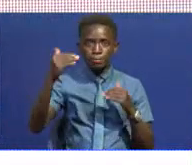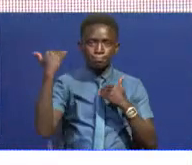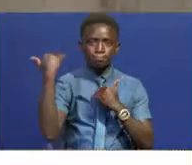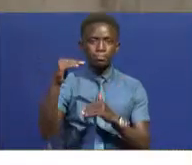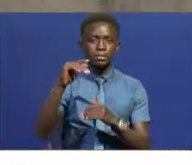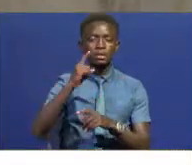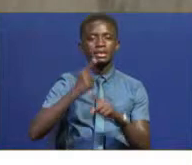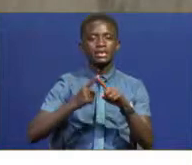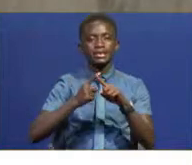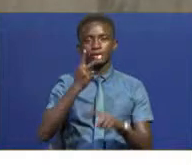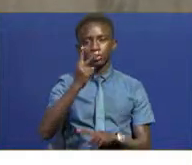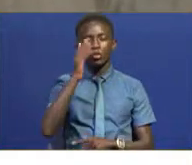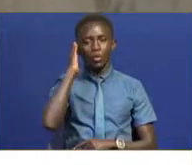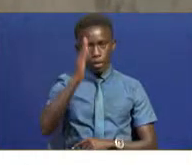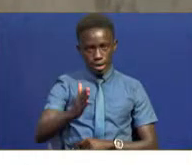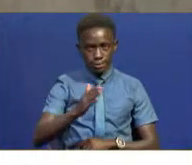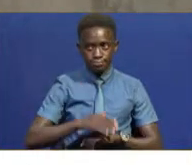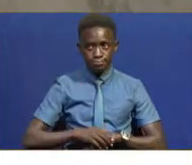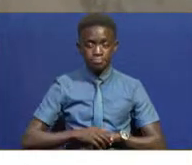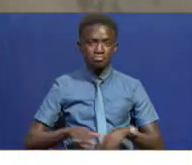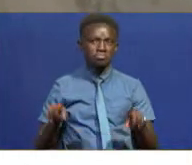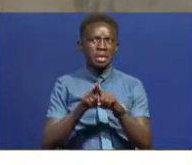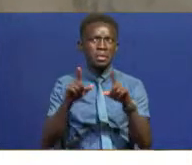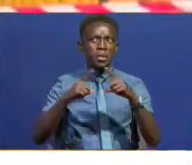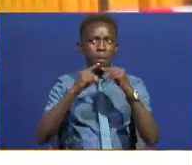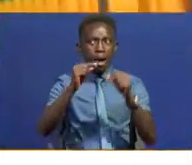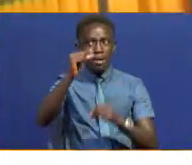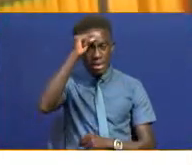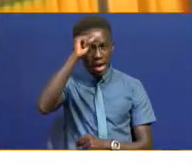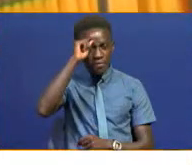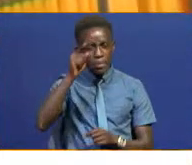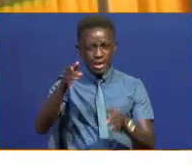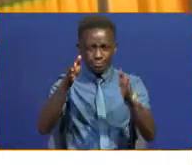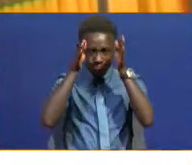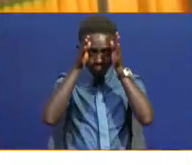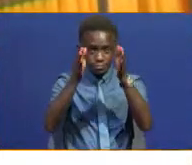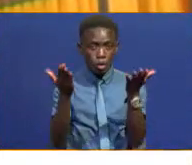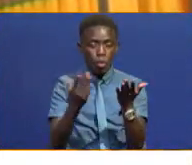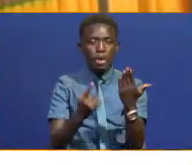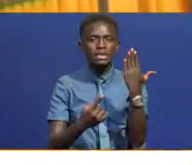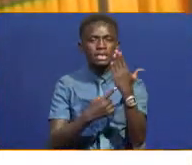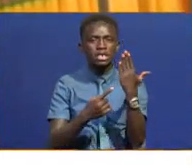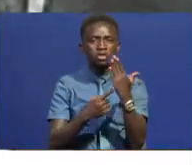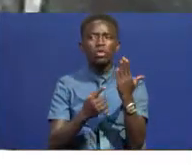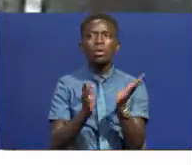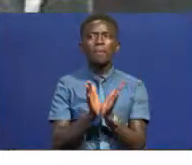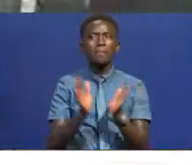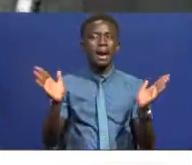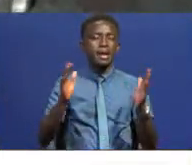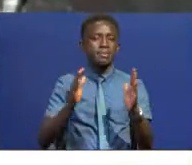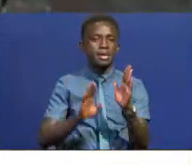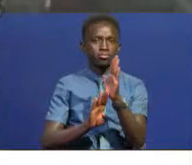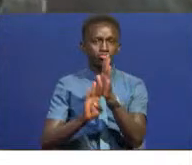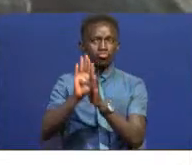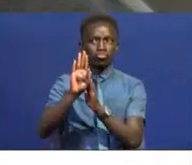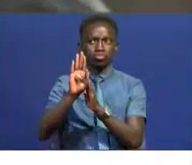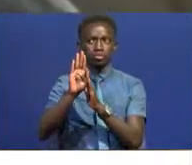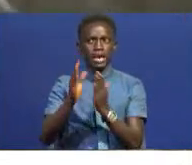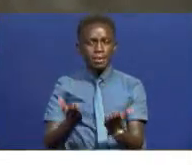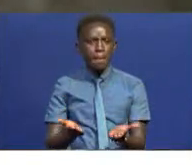2 years. He noted that the government is keen on digital public infrastructure, scaling, innovation,